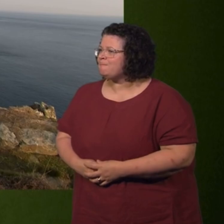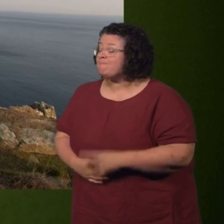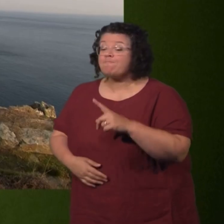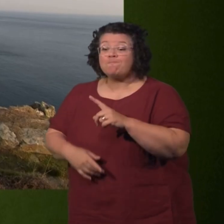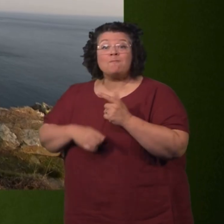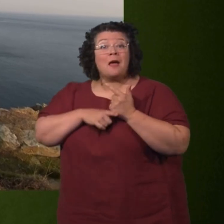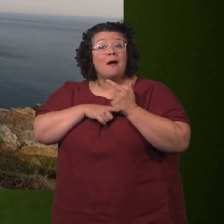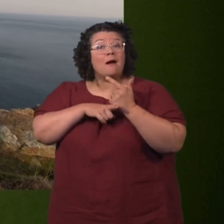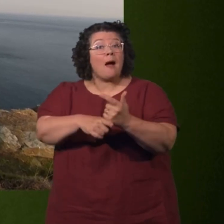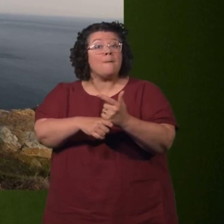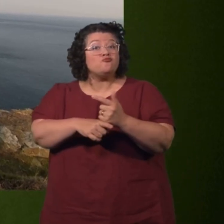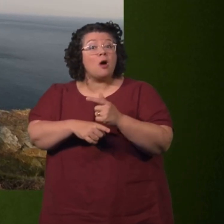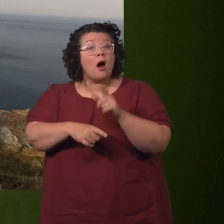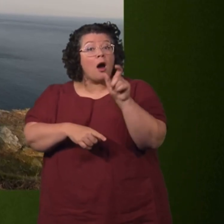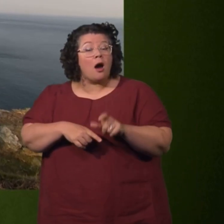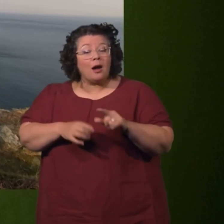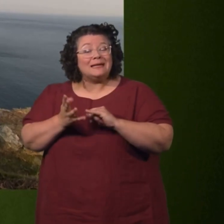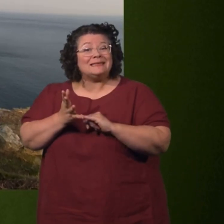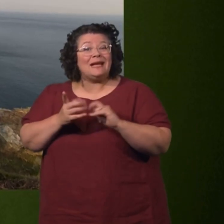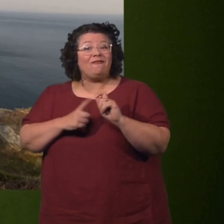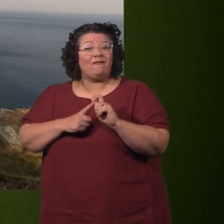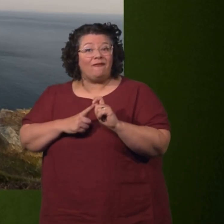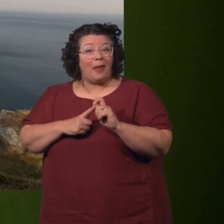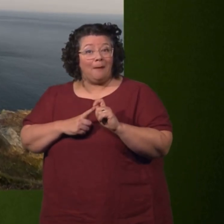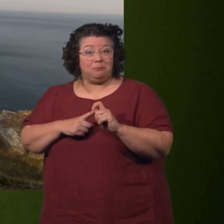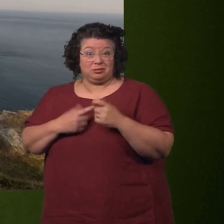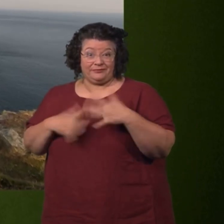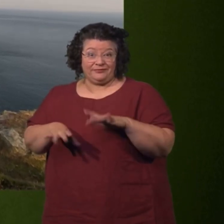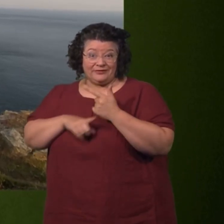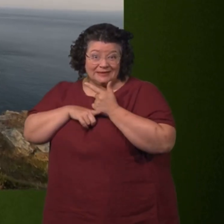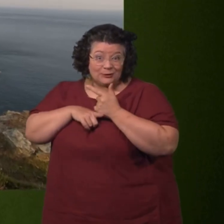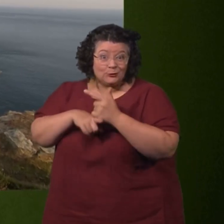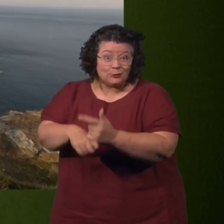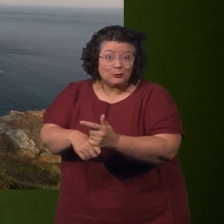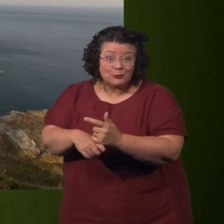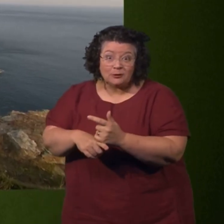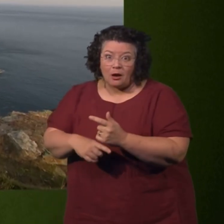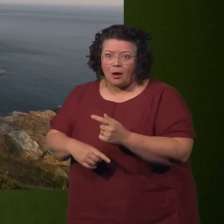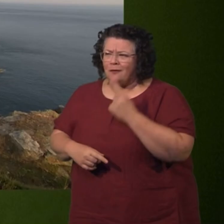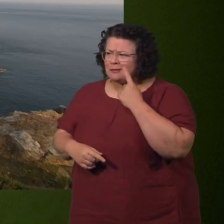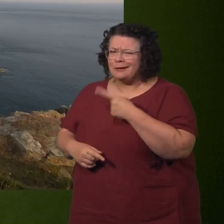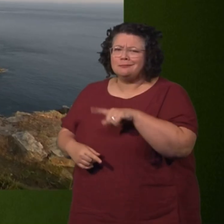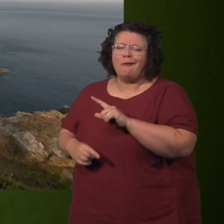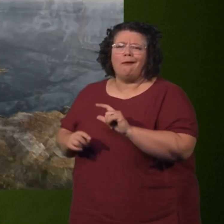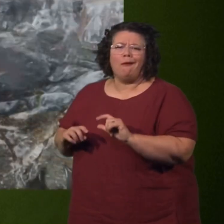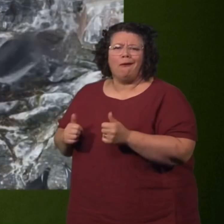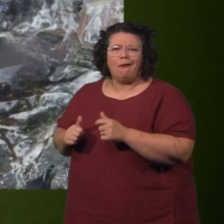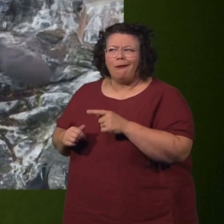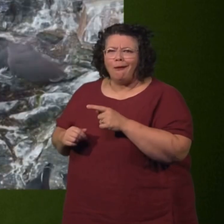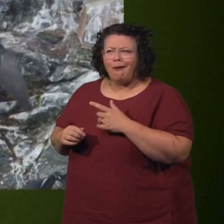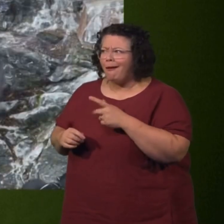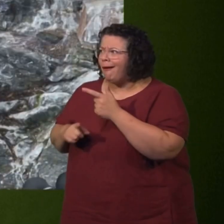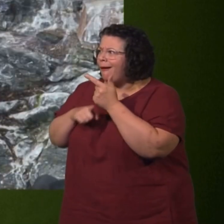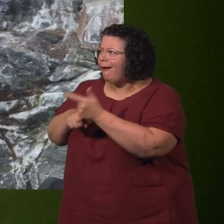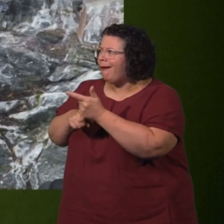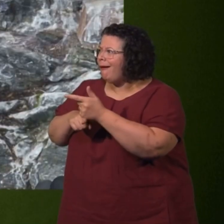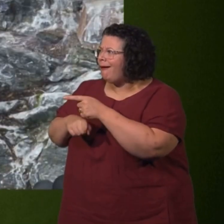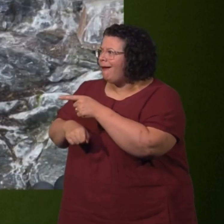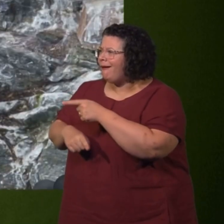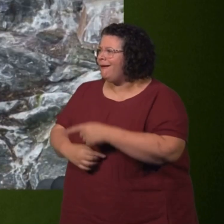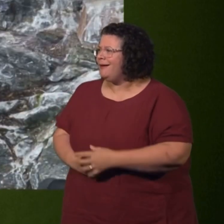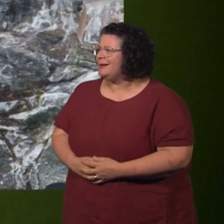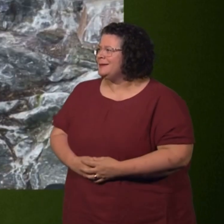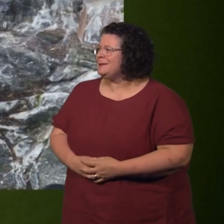And we've had our wildlife camera operator, Steve Phillips, filming this seabird colony, and we've seen some really lovely behavior with the razorbills, a real